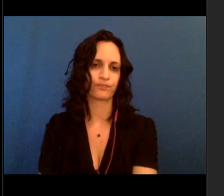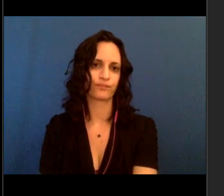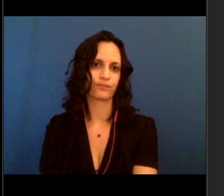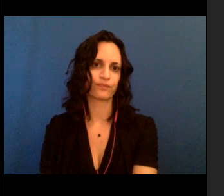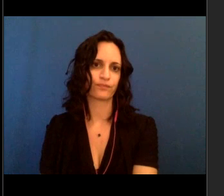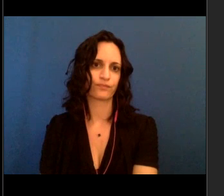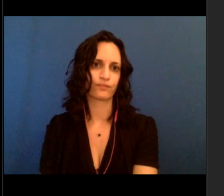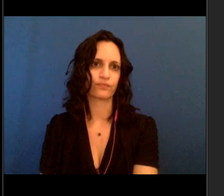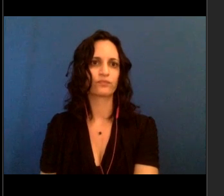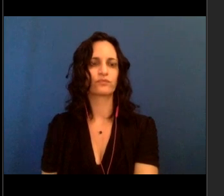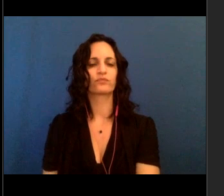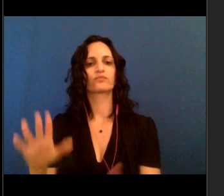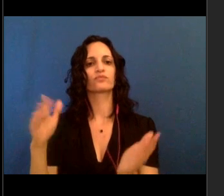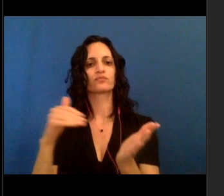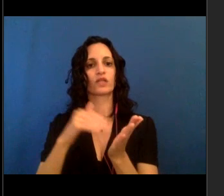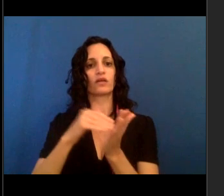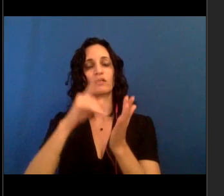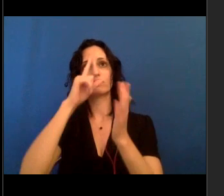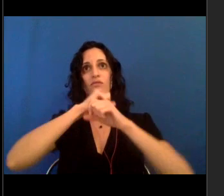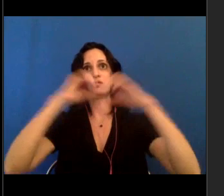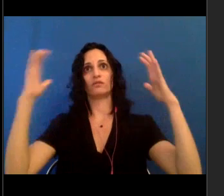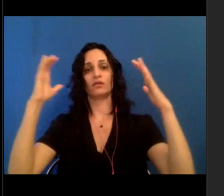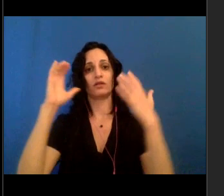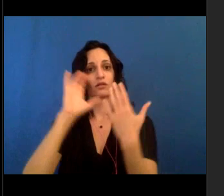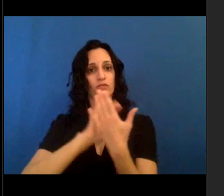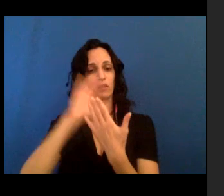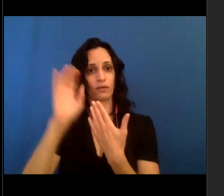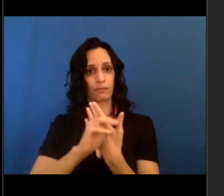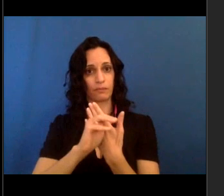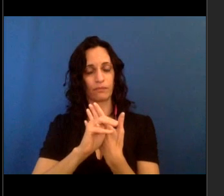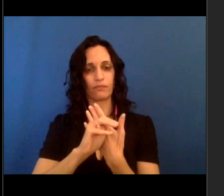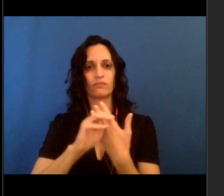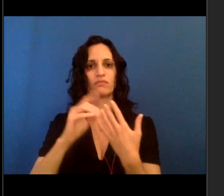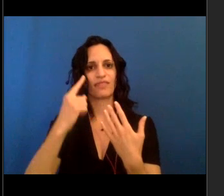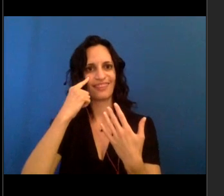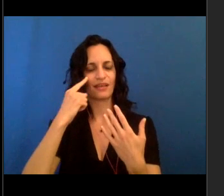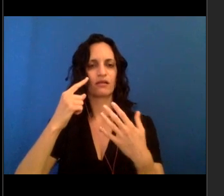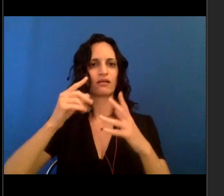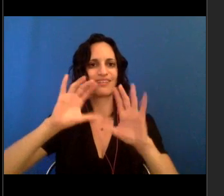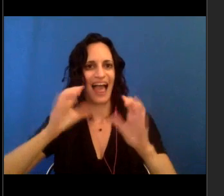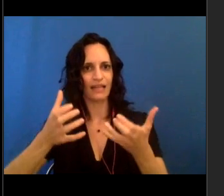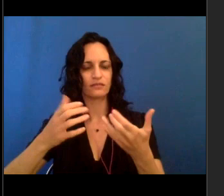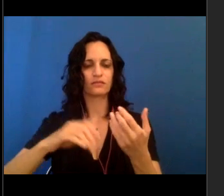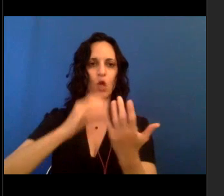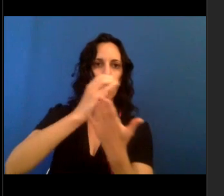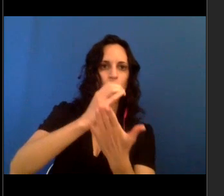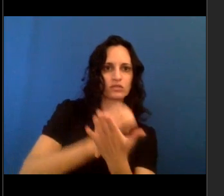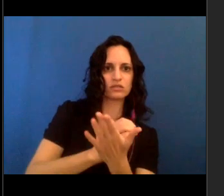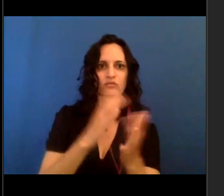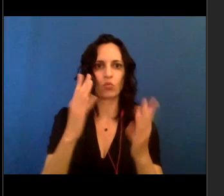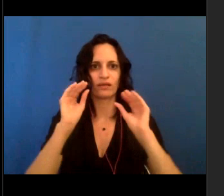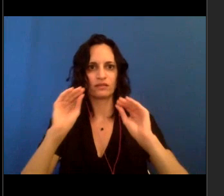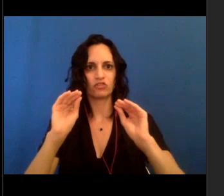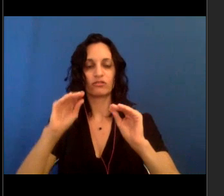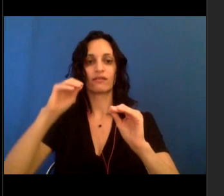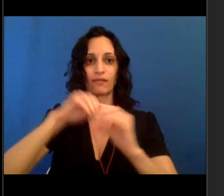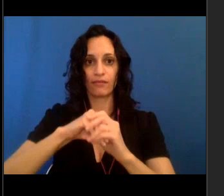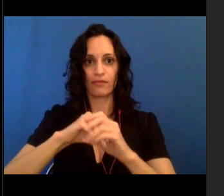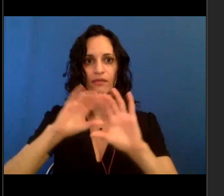So oftentimes when people think about curriculum, we're thinking about courses, classes. What are we teaching in a classroom? So